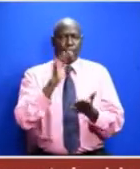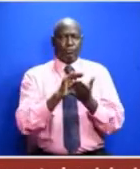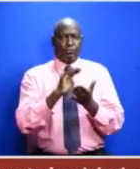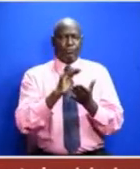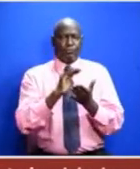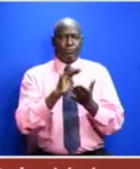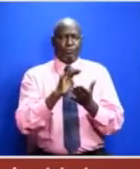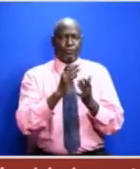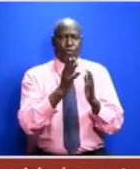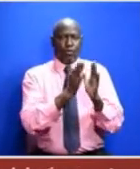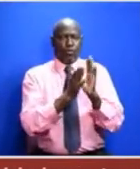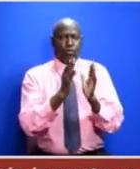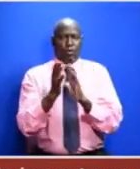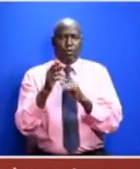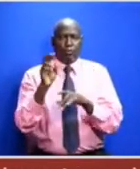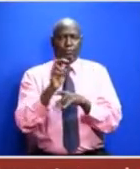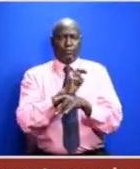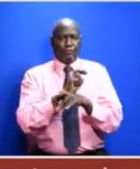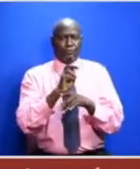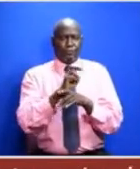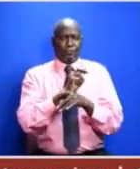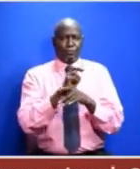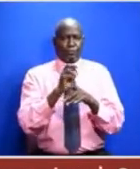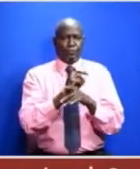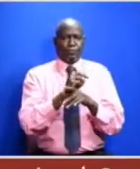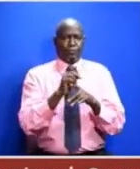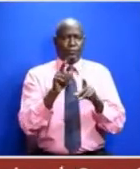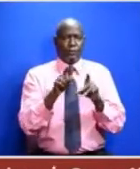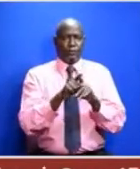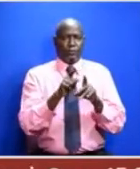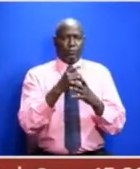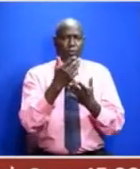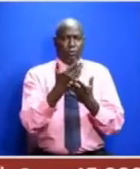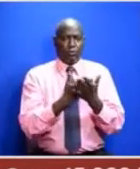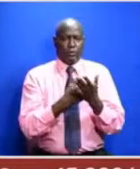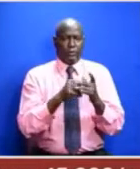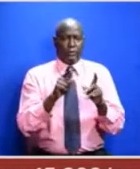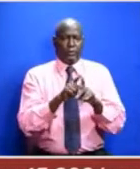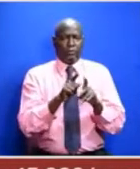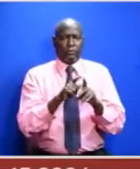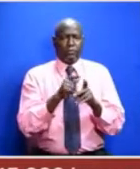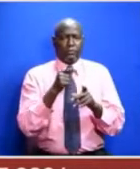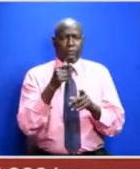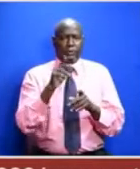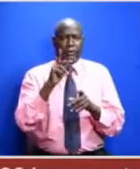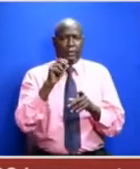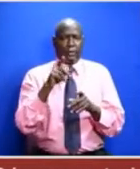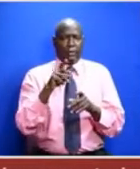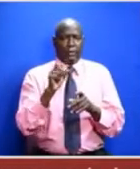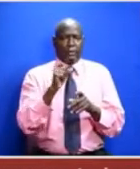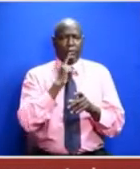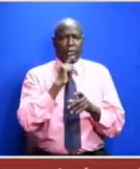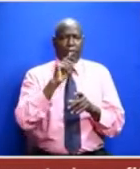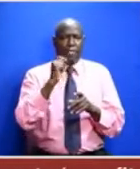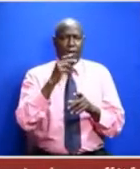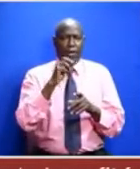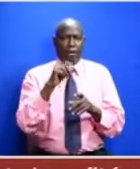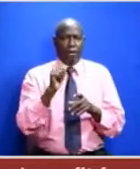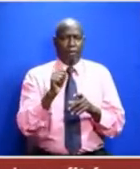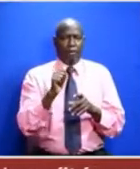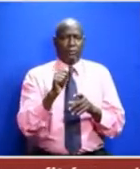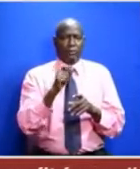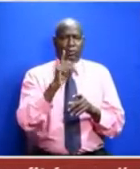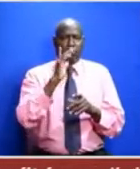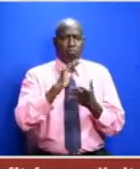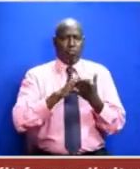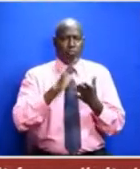of law and order, and the monitoring and evaluation, as well as schedule for reporting the same. Kindiki noted that Tharaka Nithi County is among the most affected